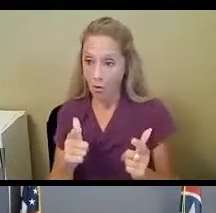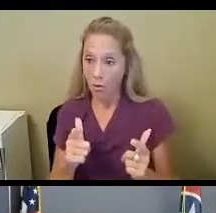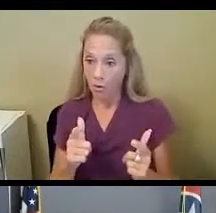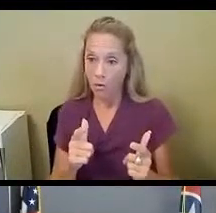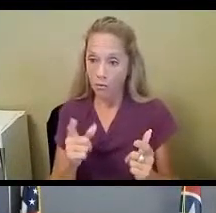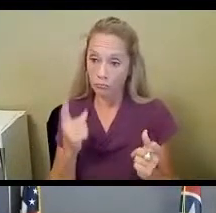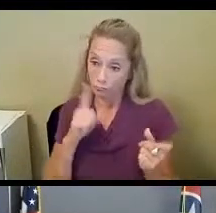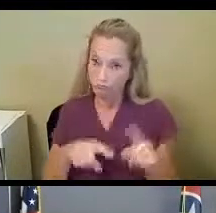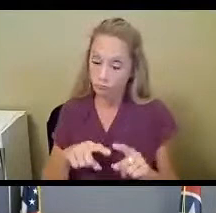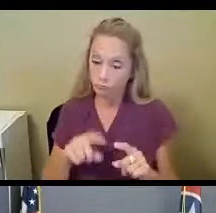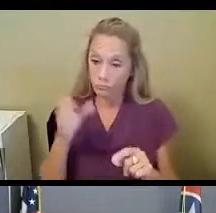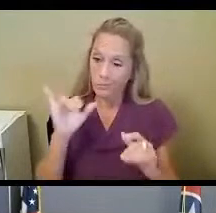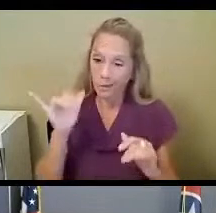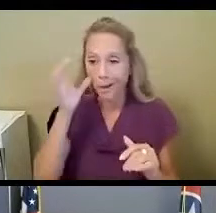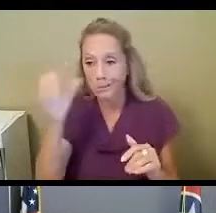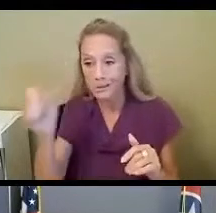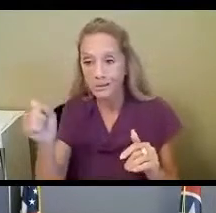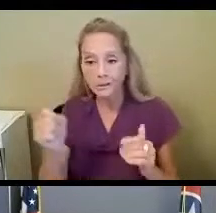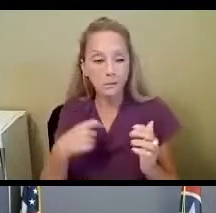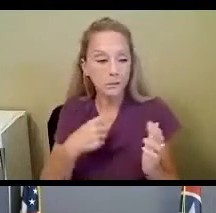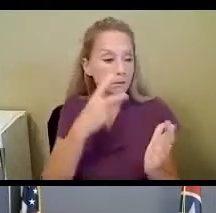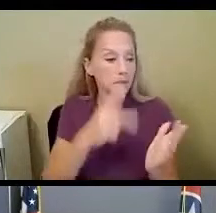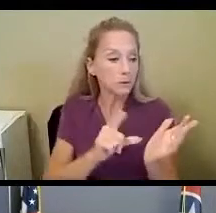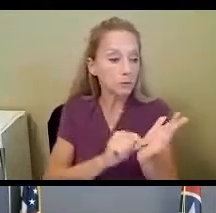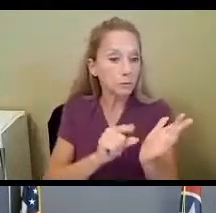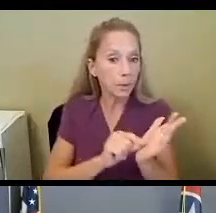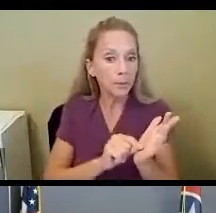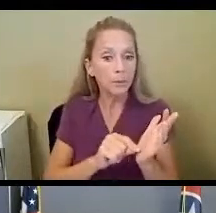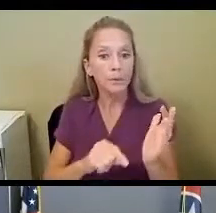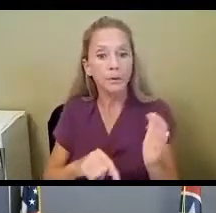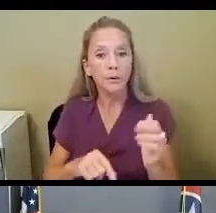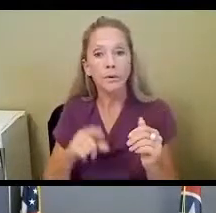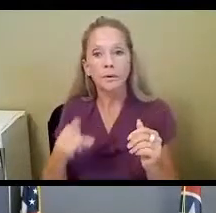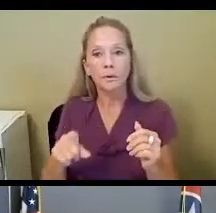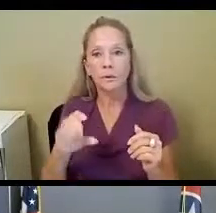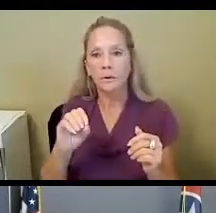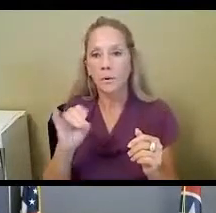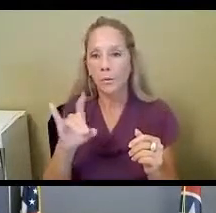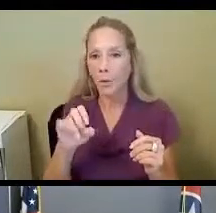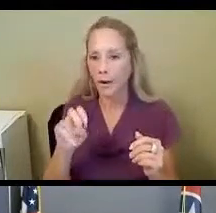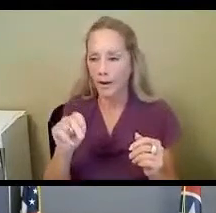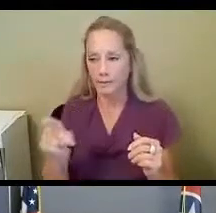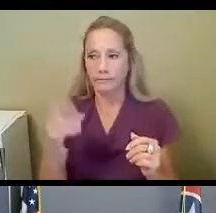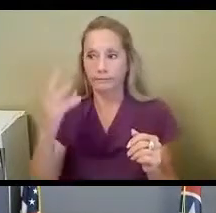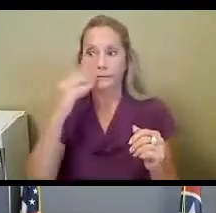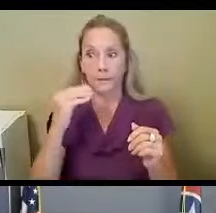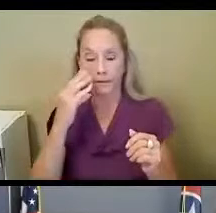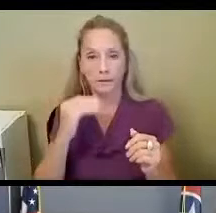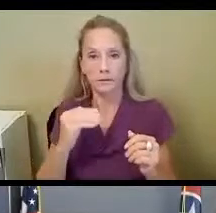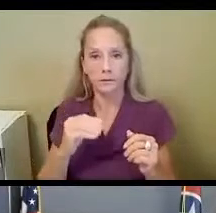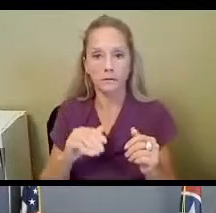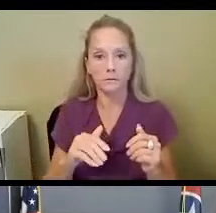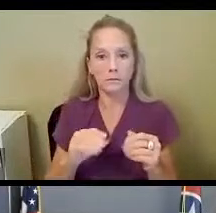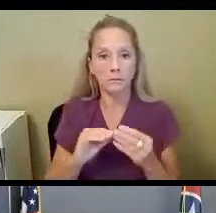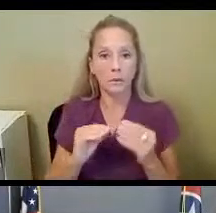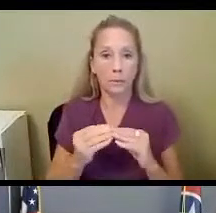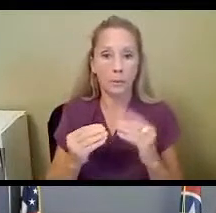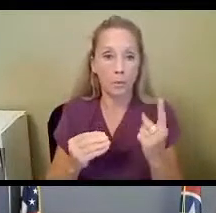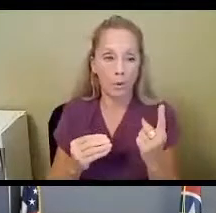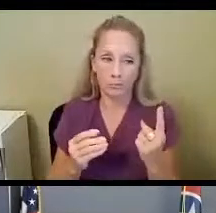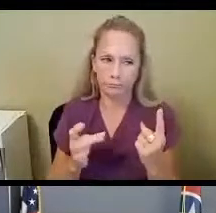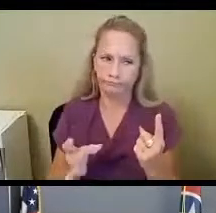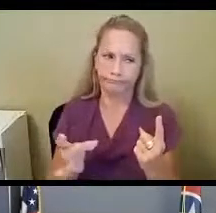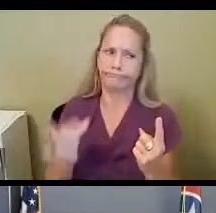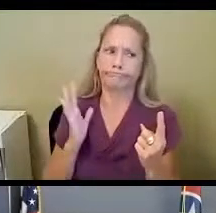in the newspapers and what Dr. O'Brien experienced firsthand by looking was, number one, outrageous, number two,